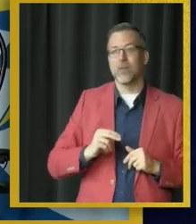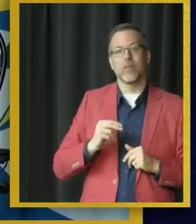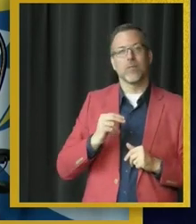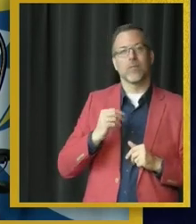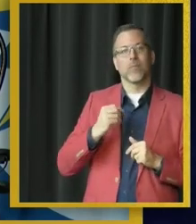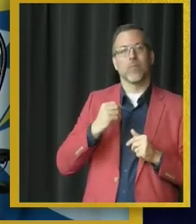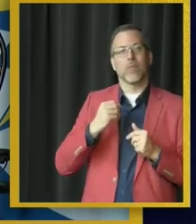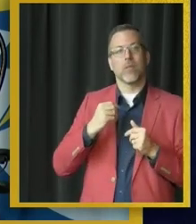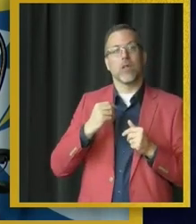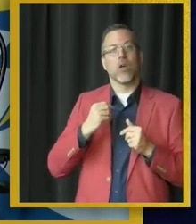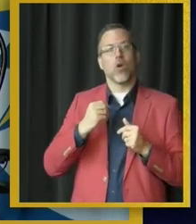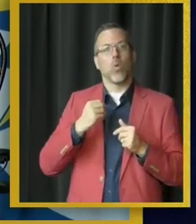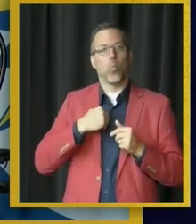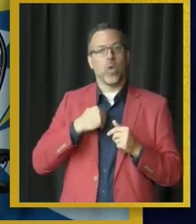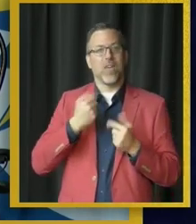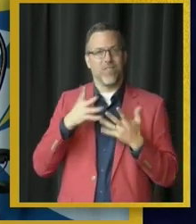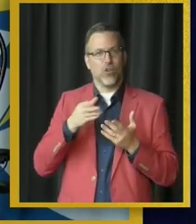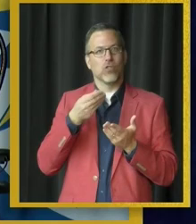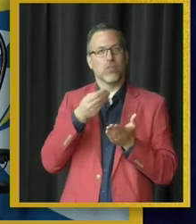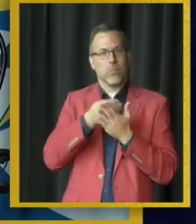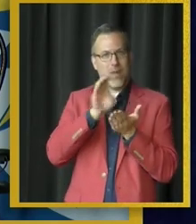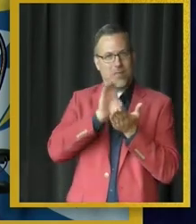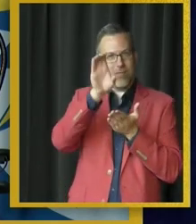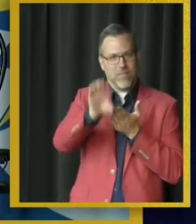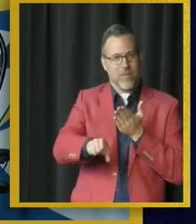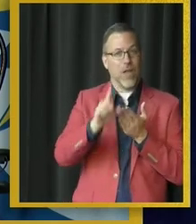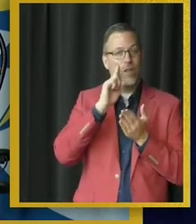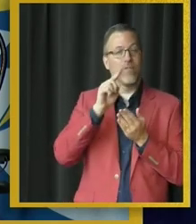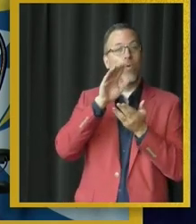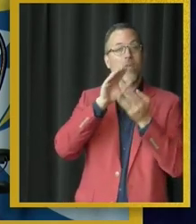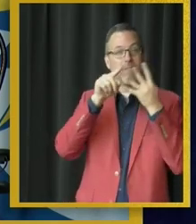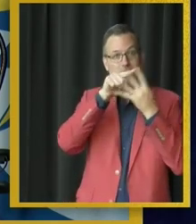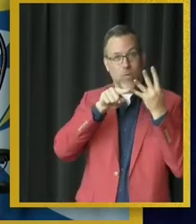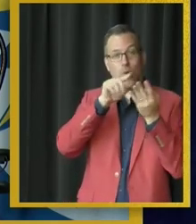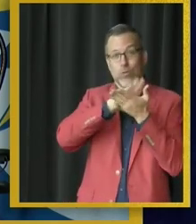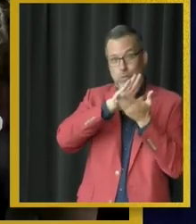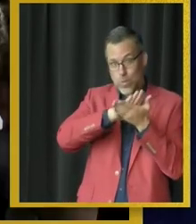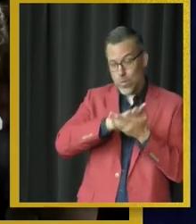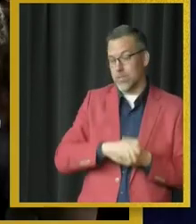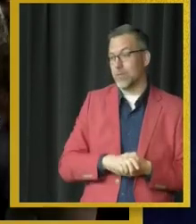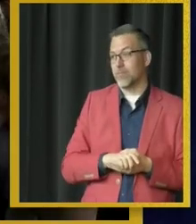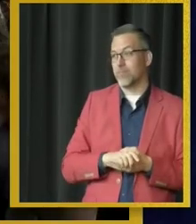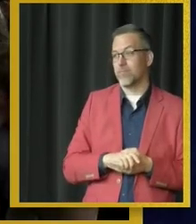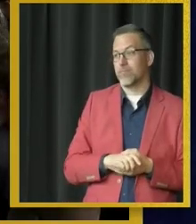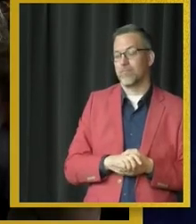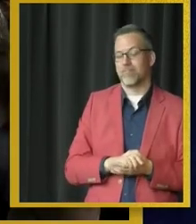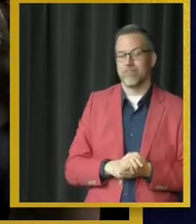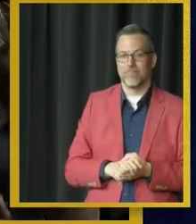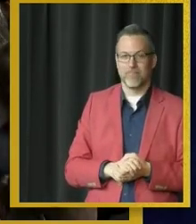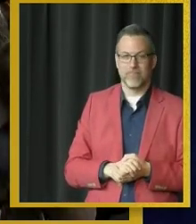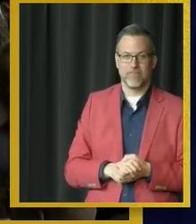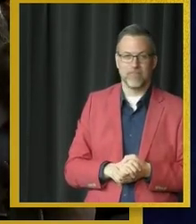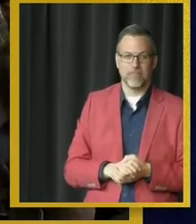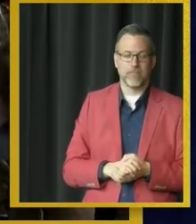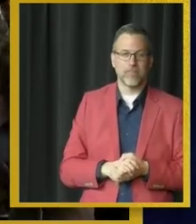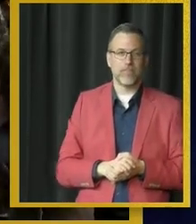schools funded this term. For comparison, six new schools.